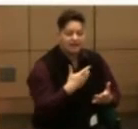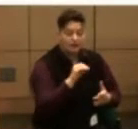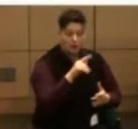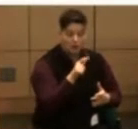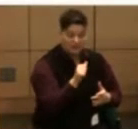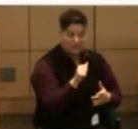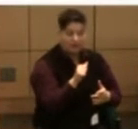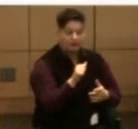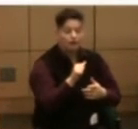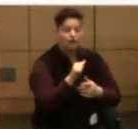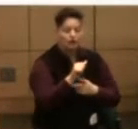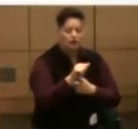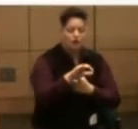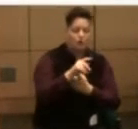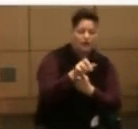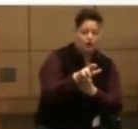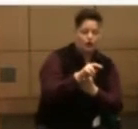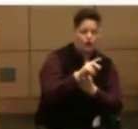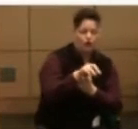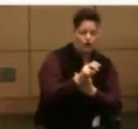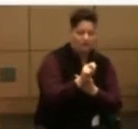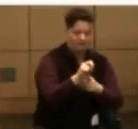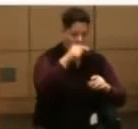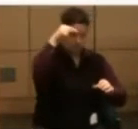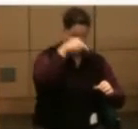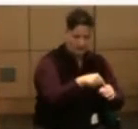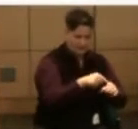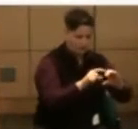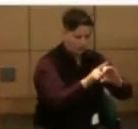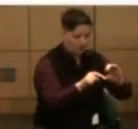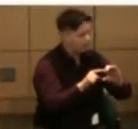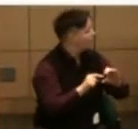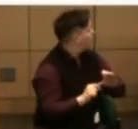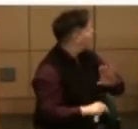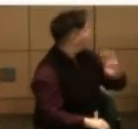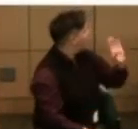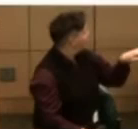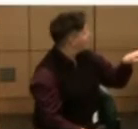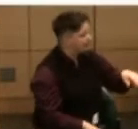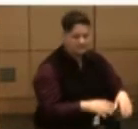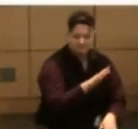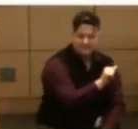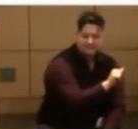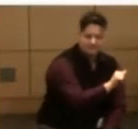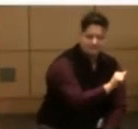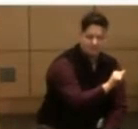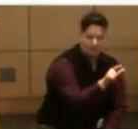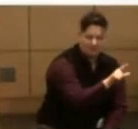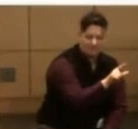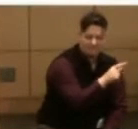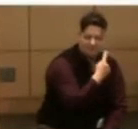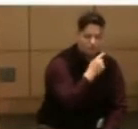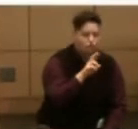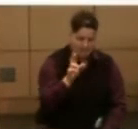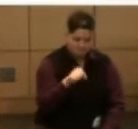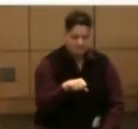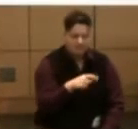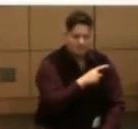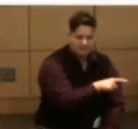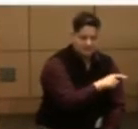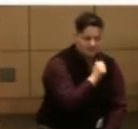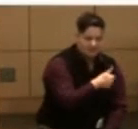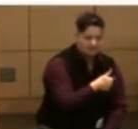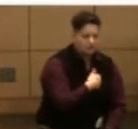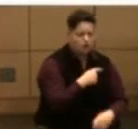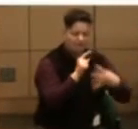and it goes straight into the cochlea, whereas on this side, it seems to be missing on the left ear. And this is supposed to have 4 little dots, 1,